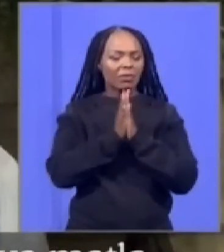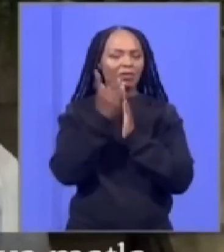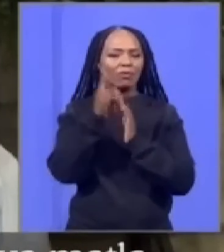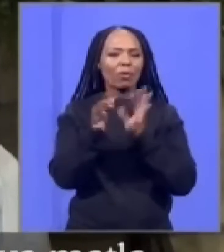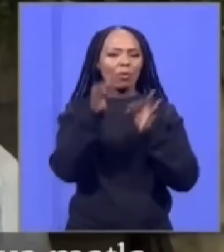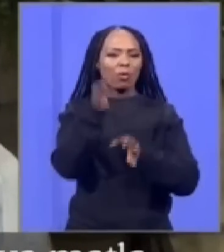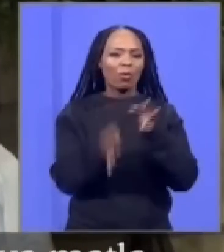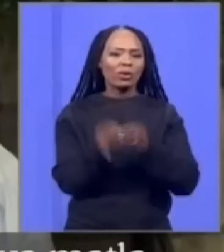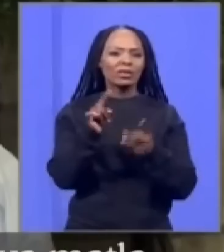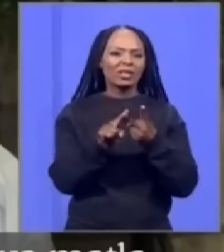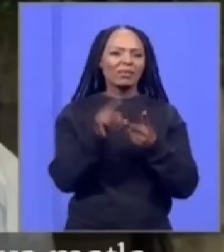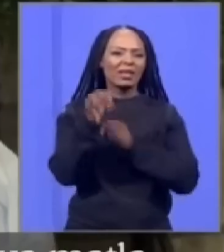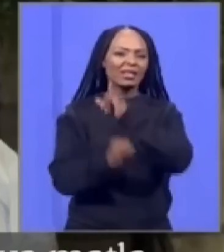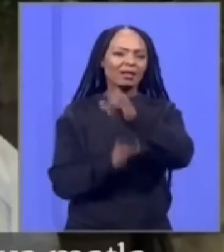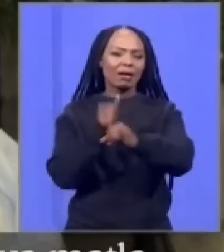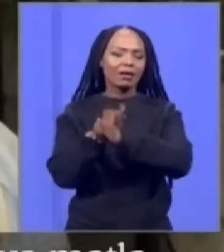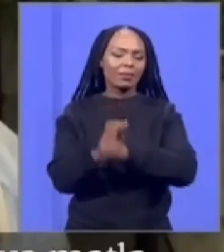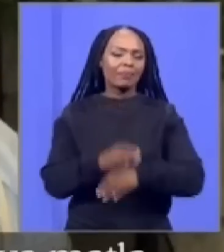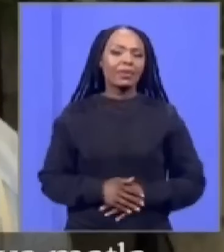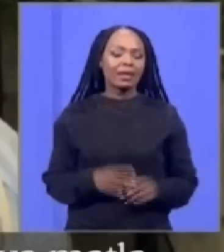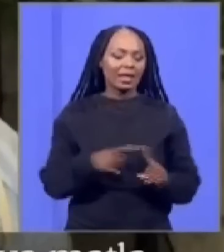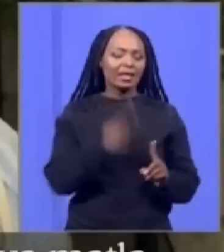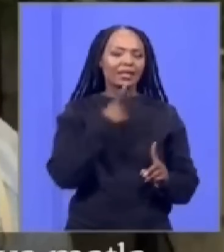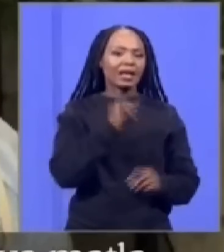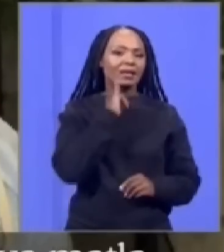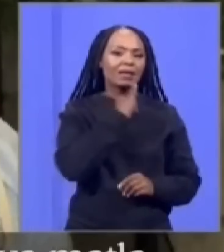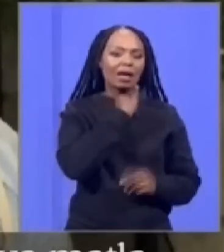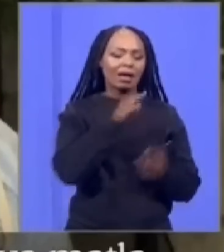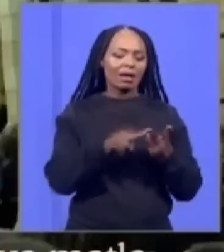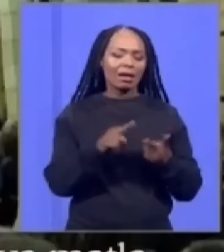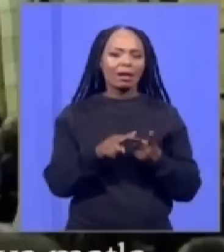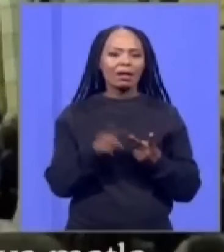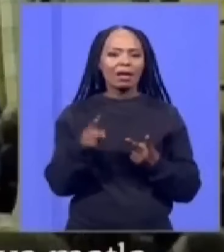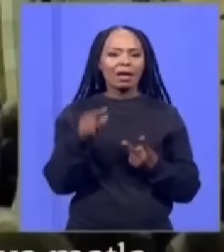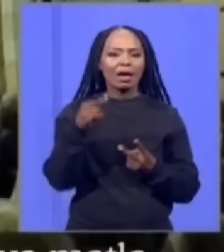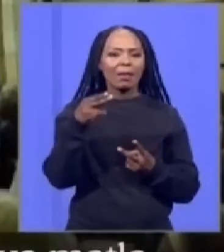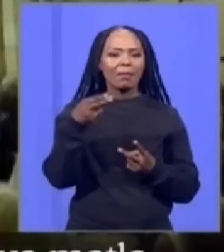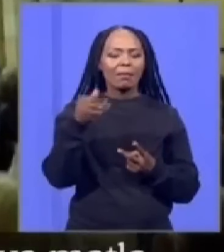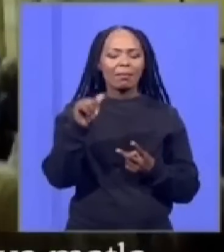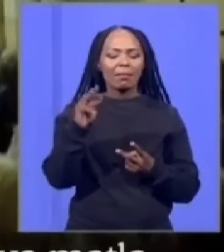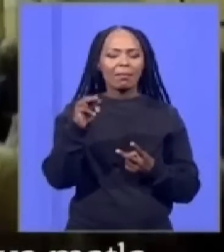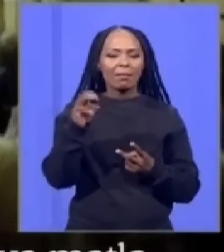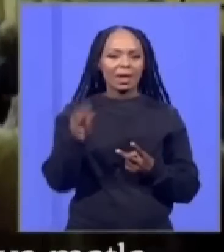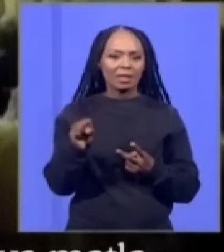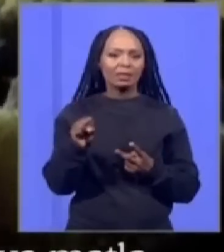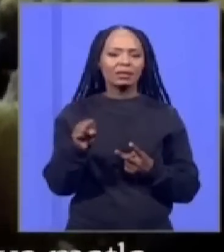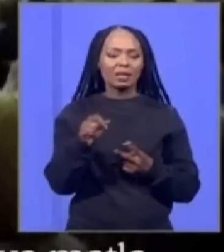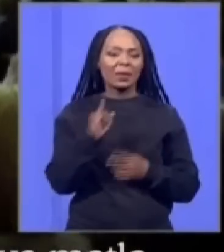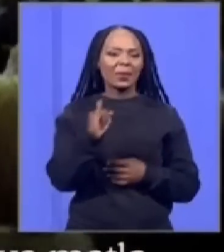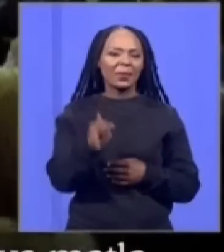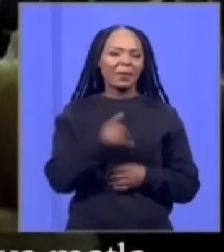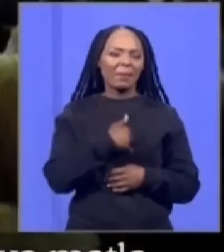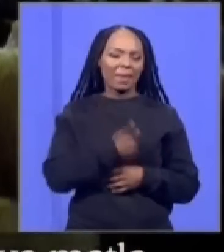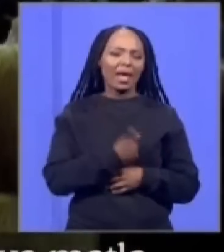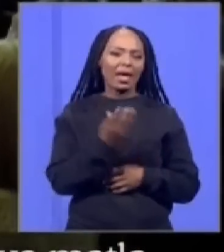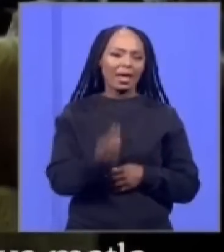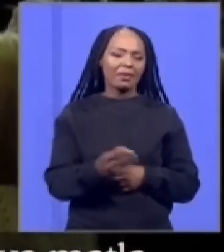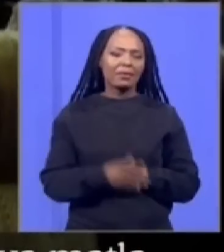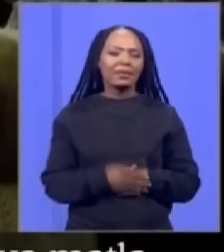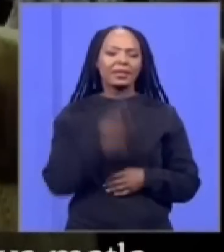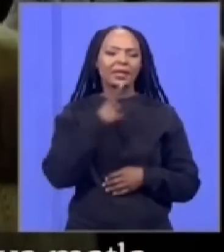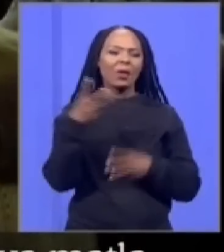matjhaba. Makgoba o re ntwa pakeng tsa Israel le Hamas ke masisapelo a maholo. O entse boipiletso hore di kgohlang le